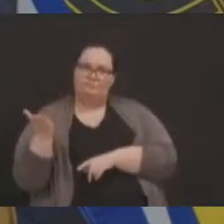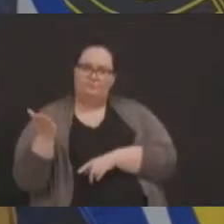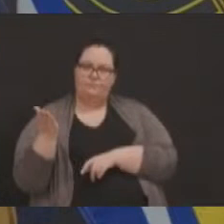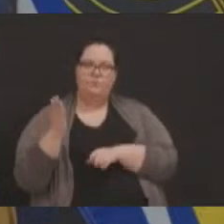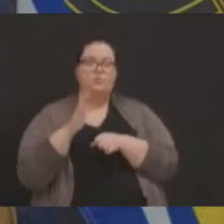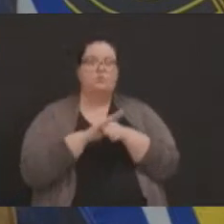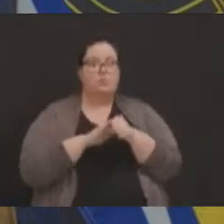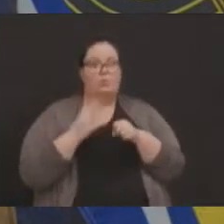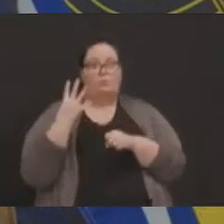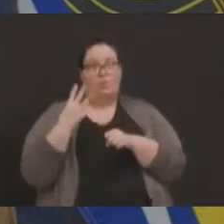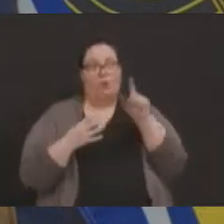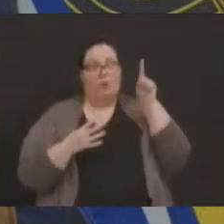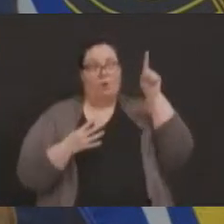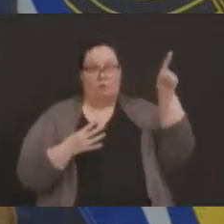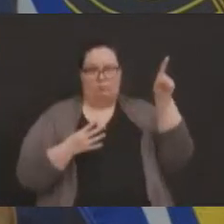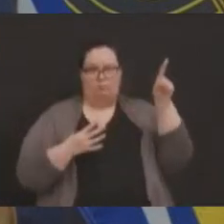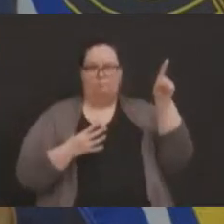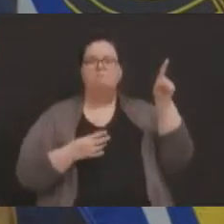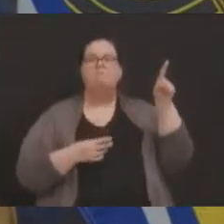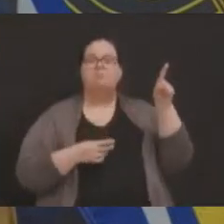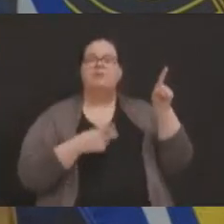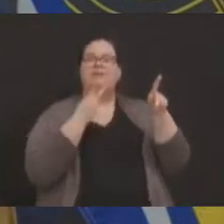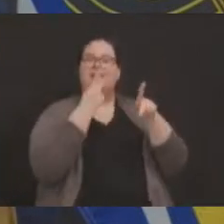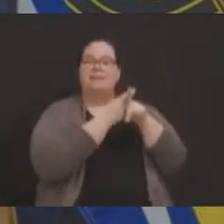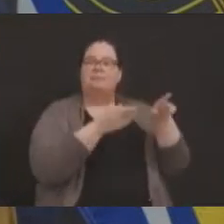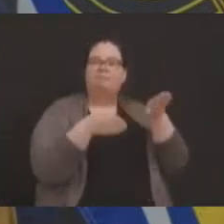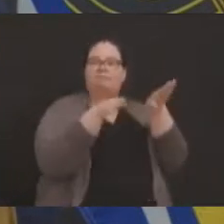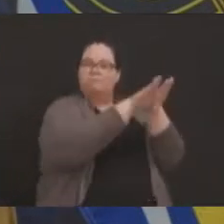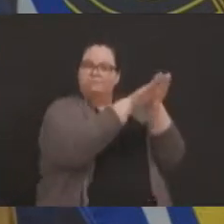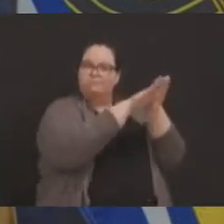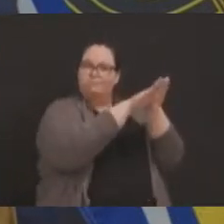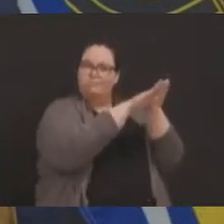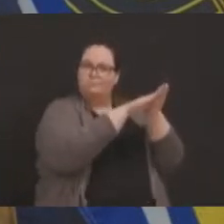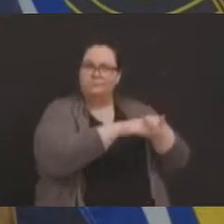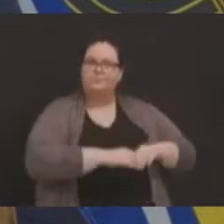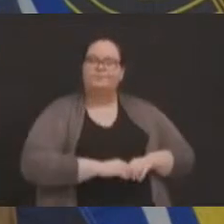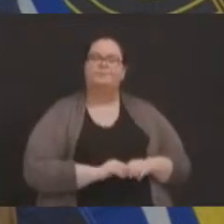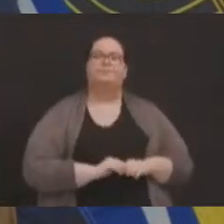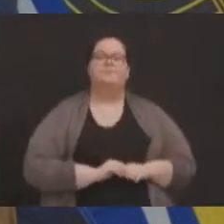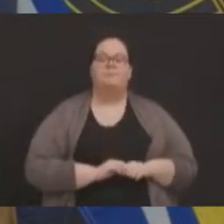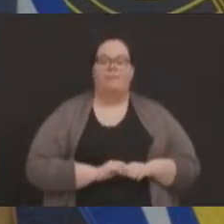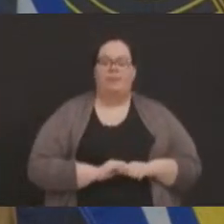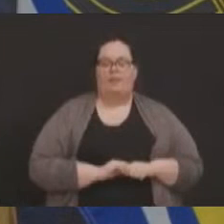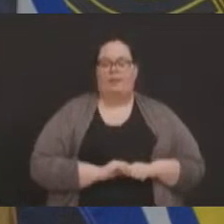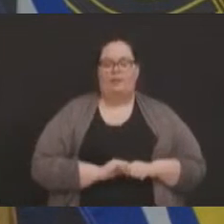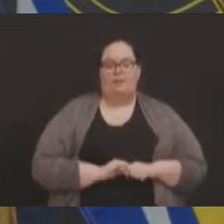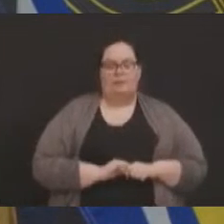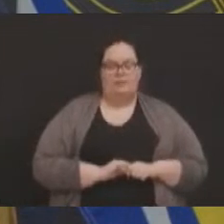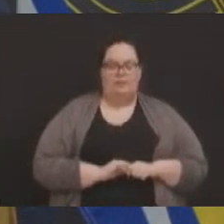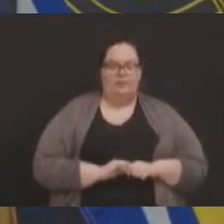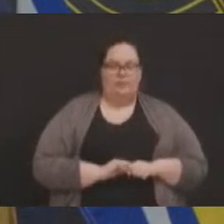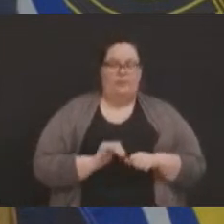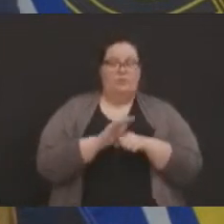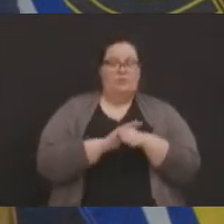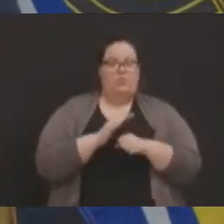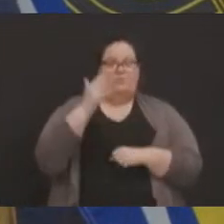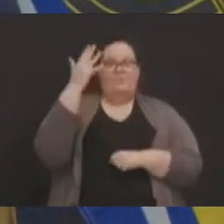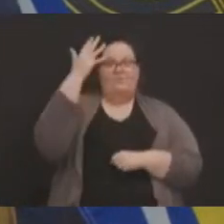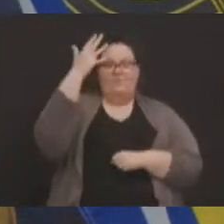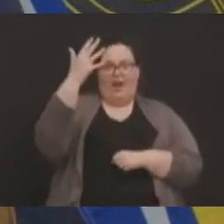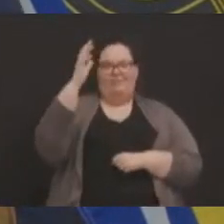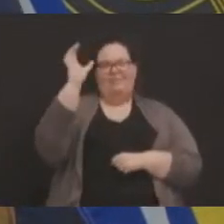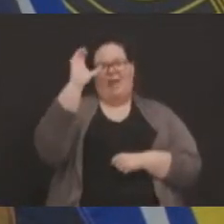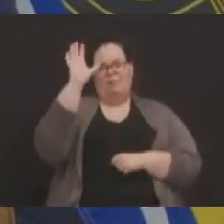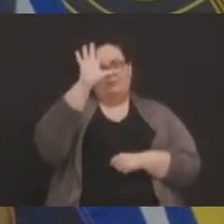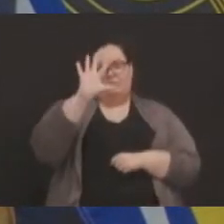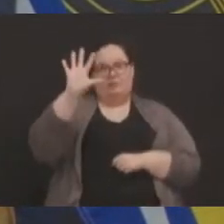Zone 5, the Campbellton region, Zone 6, the Bathurst region, and Zone 7, the Miramichi region, will remain